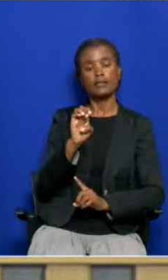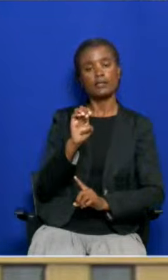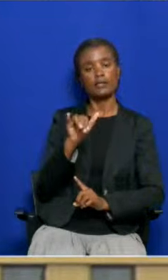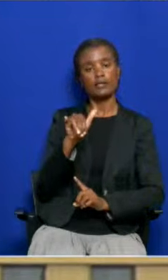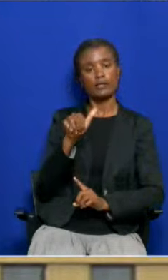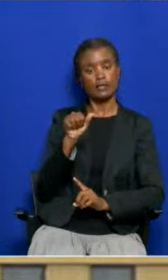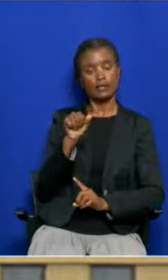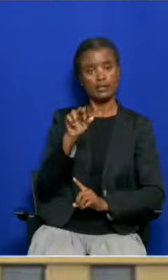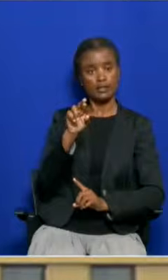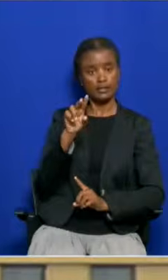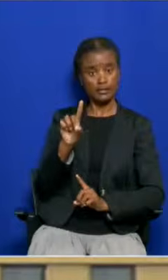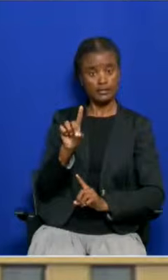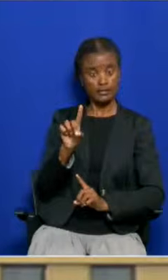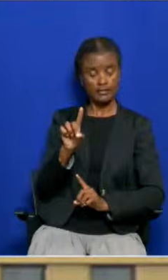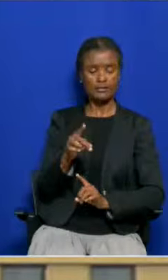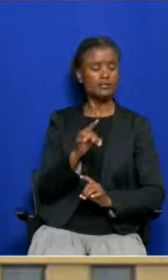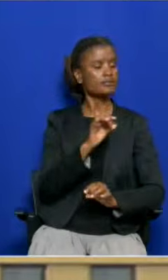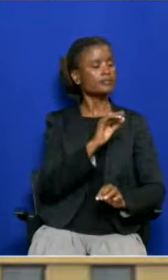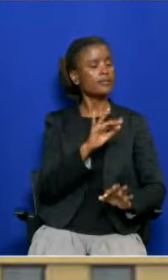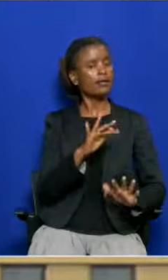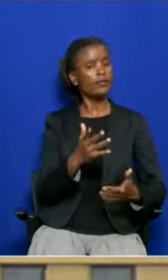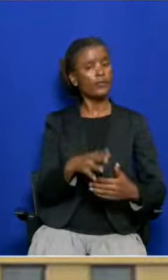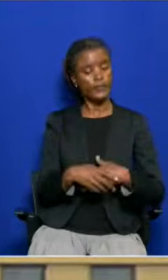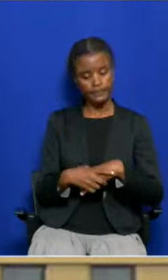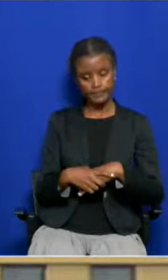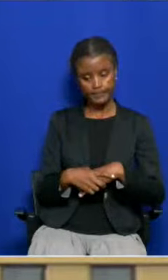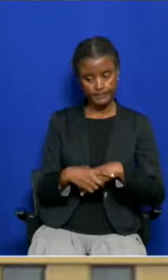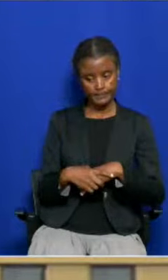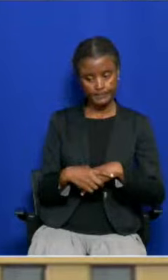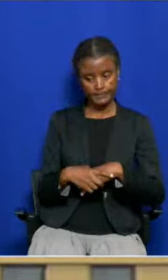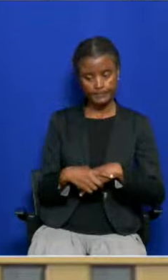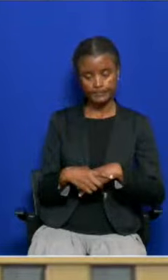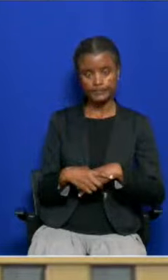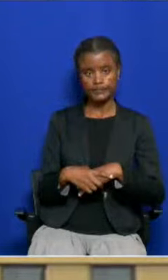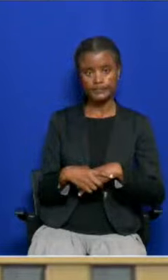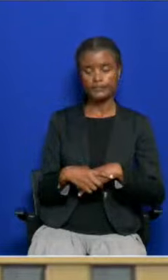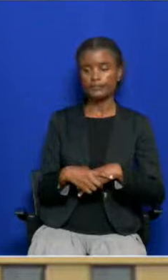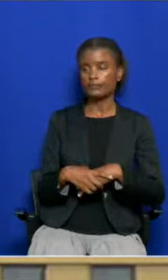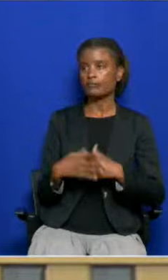How do you spell that? Payat or Payas?